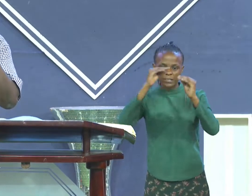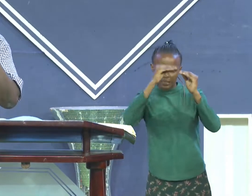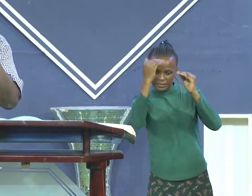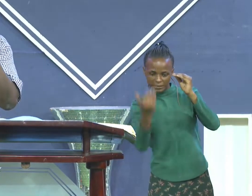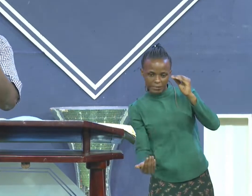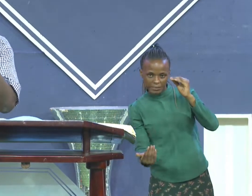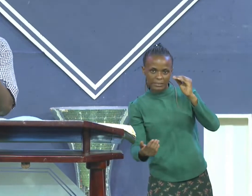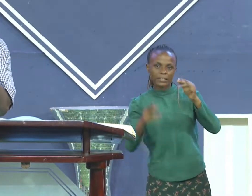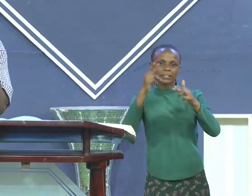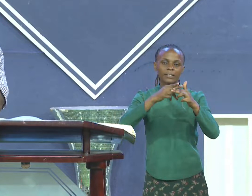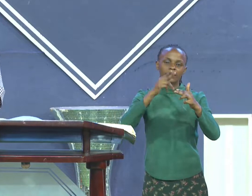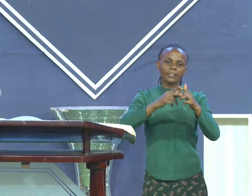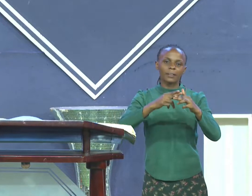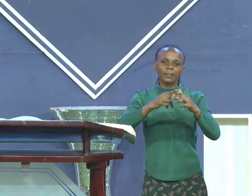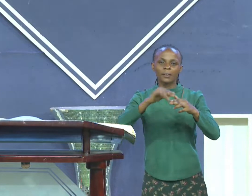she was living with her son